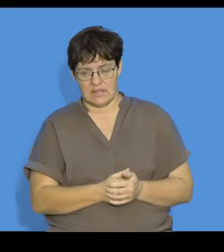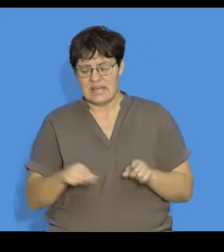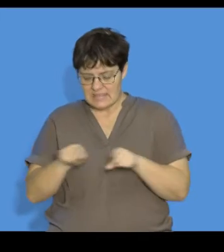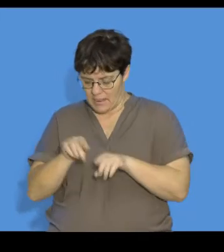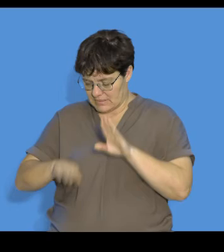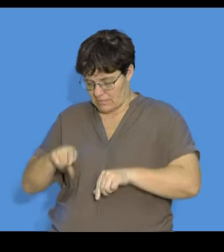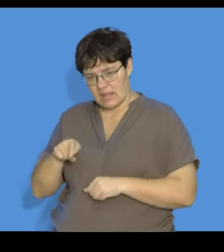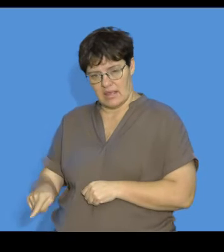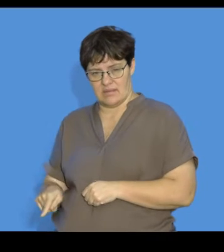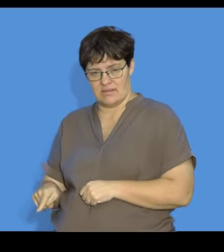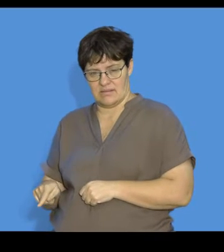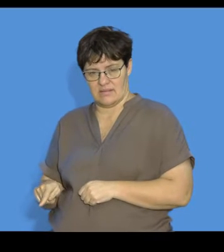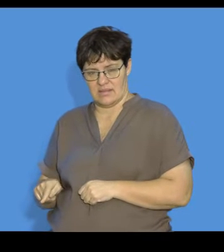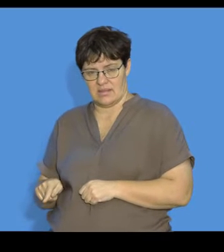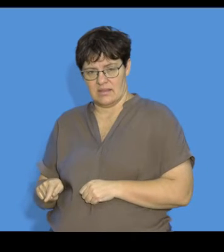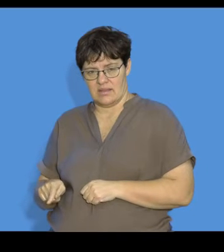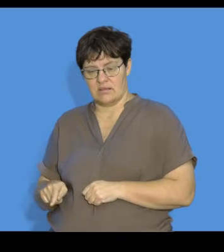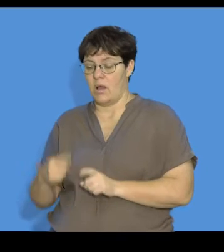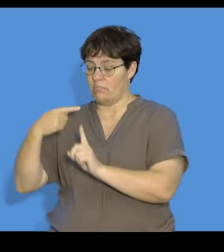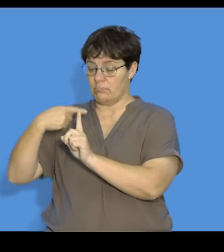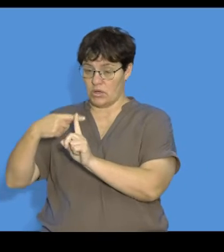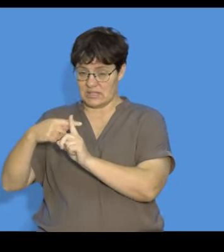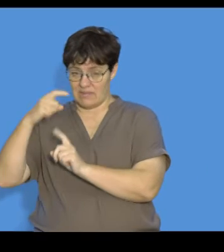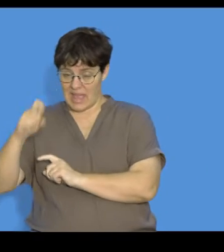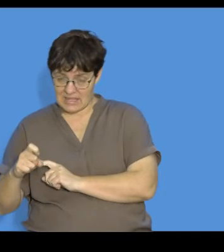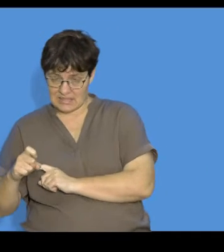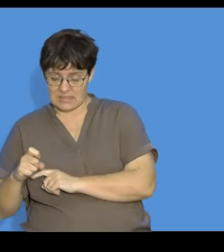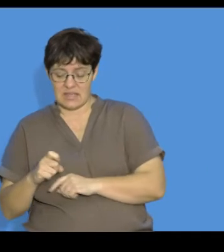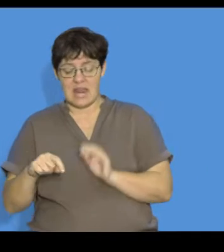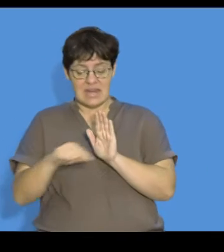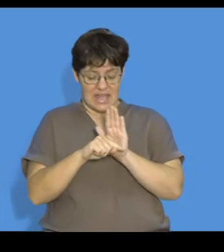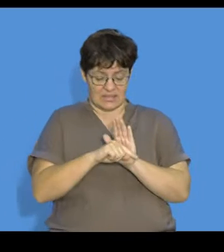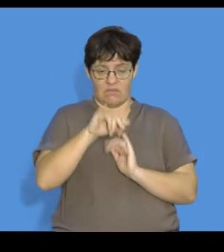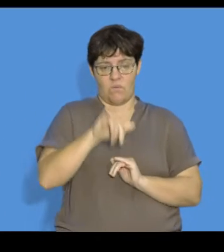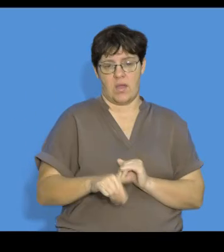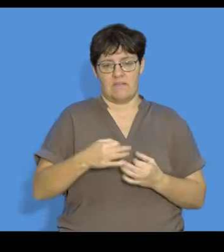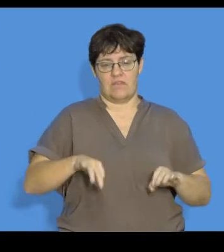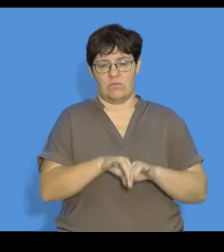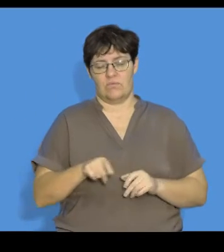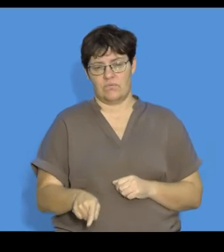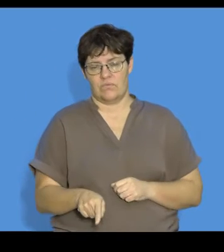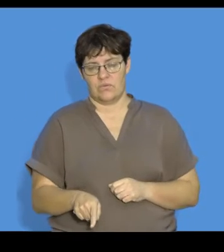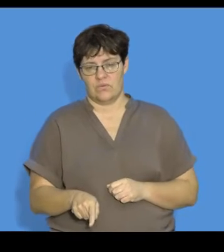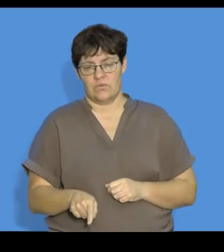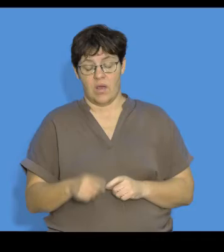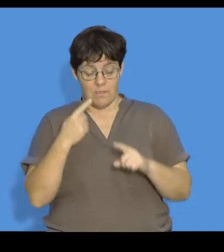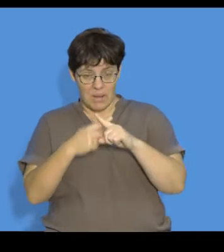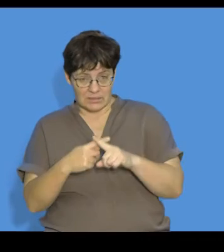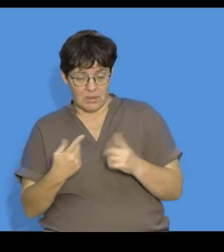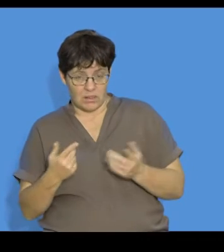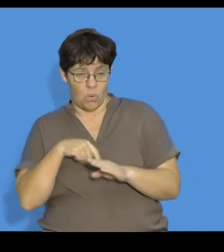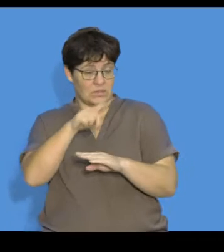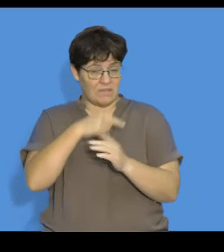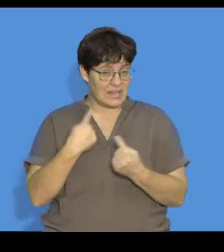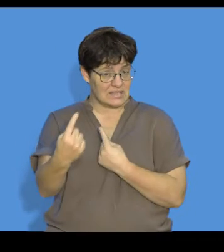quadrant, I have positive x values, I have negative y values. If you multiply or divide them,